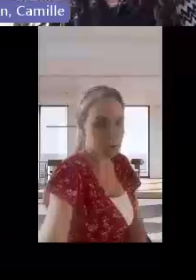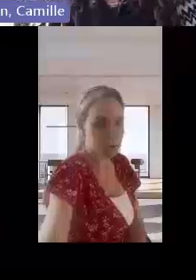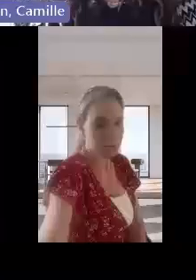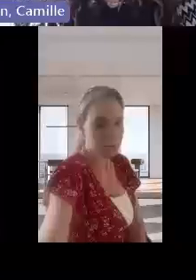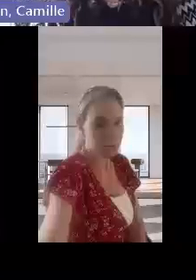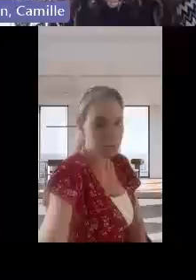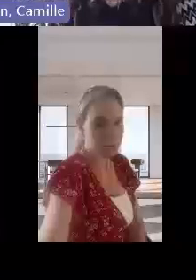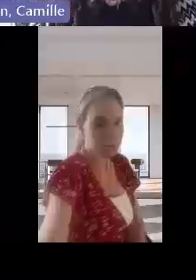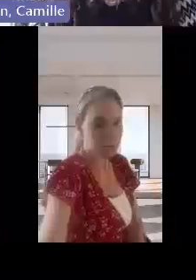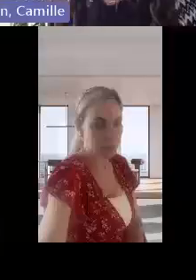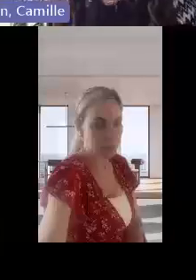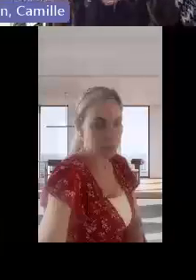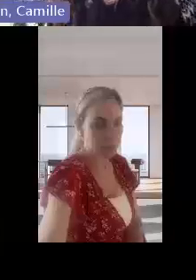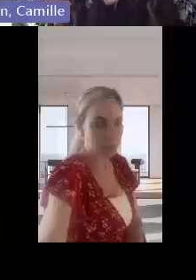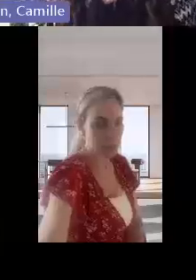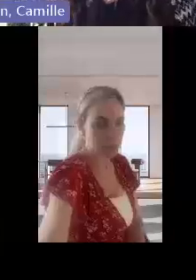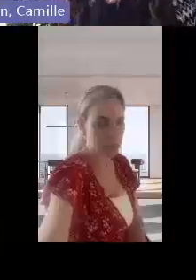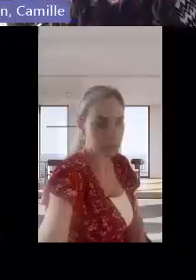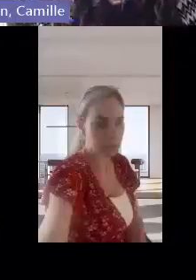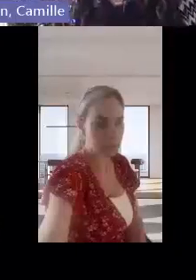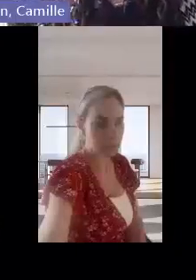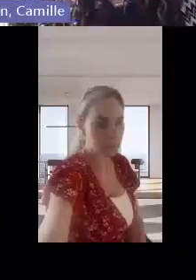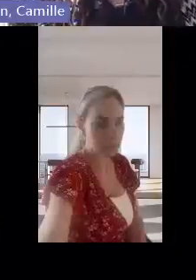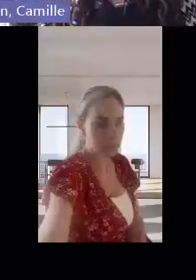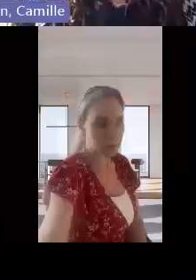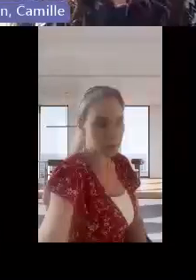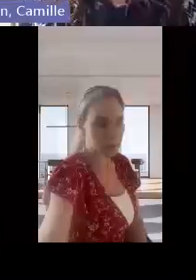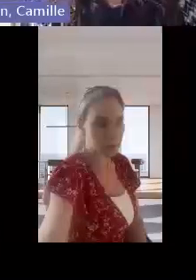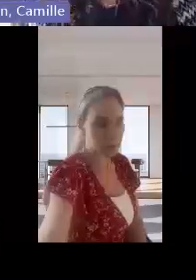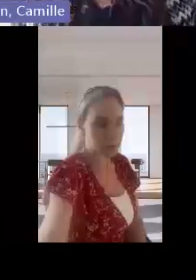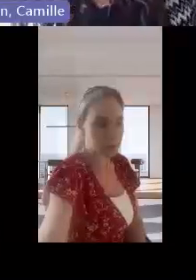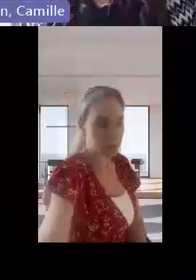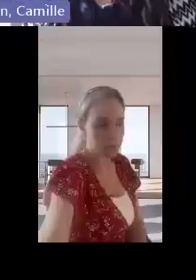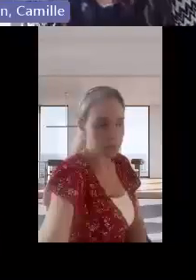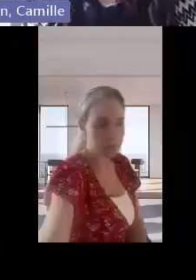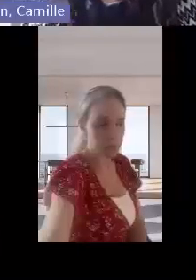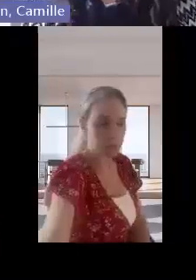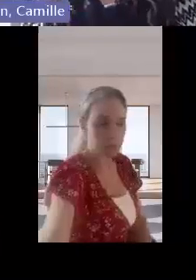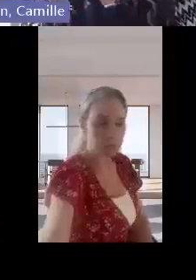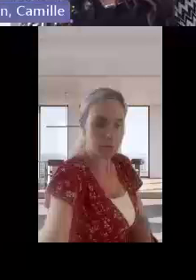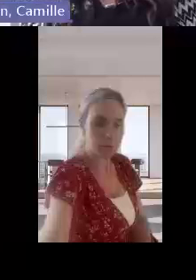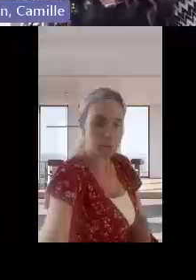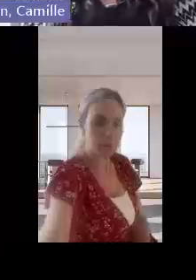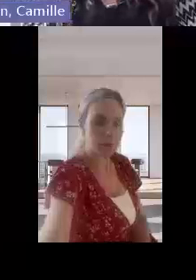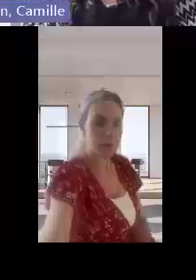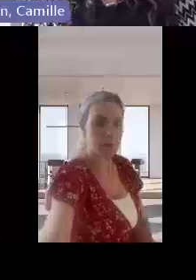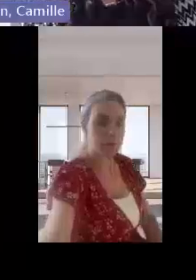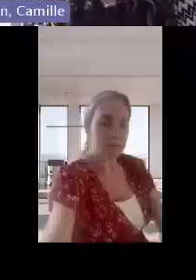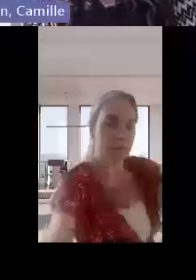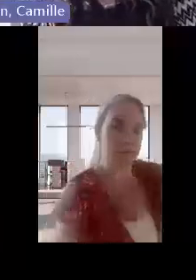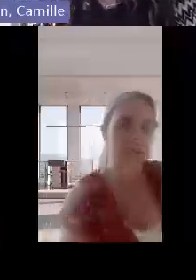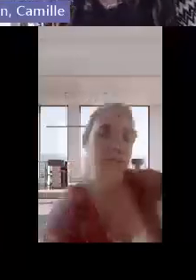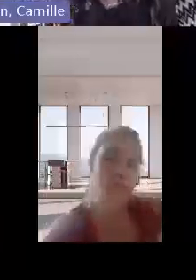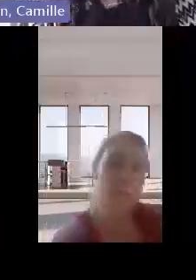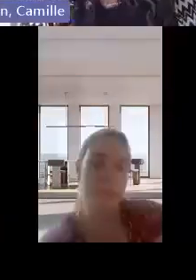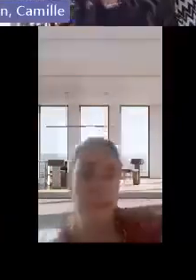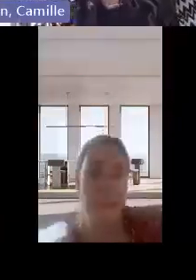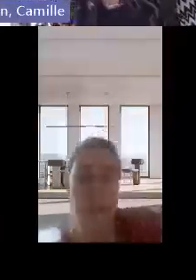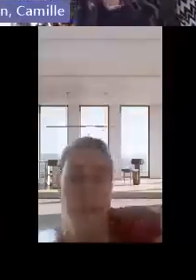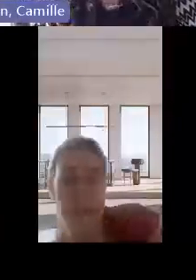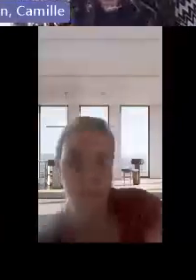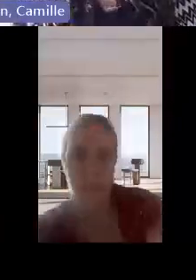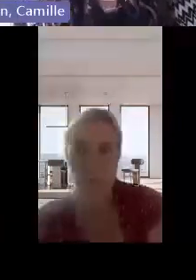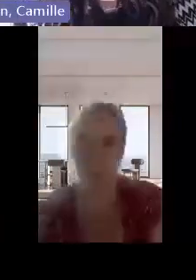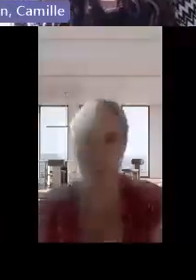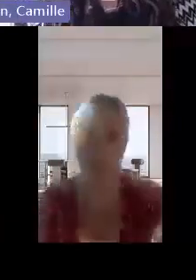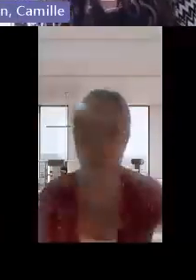team, so our Black Student Success Strategy. And so this role will continue to support effective implementation and monitoring of the actions of